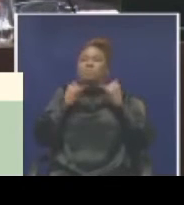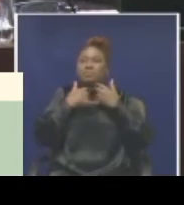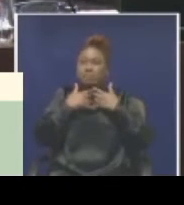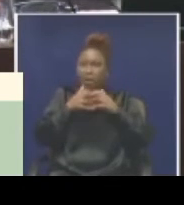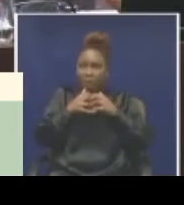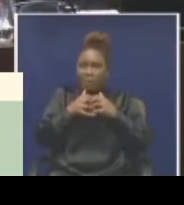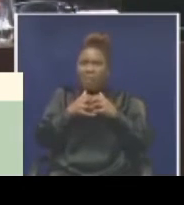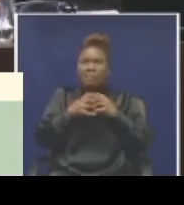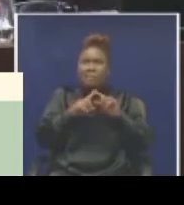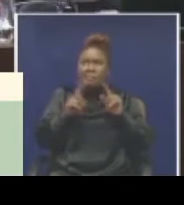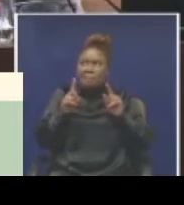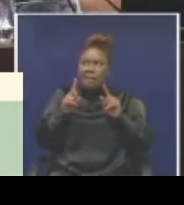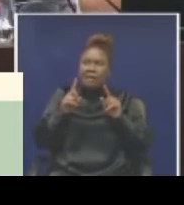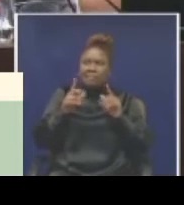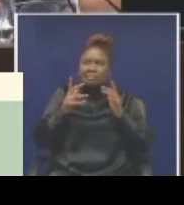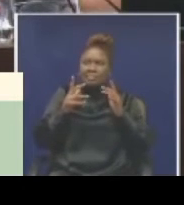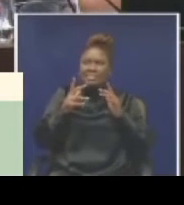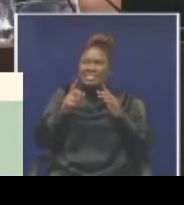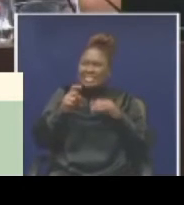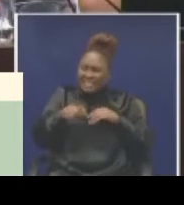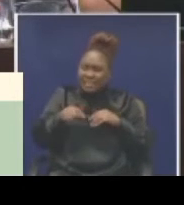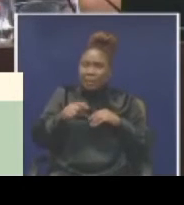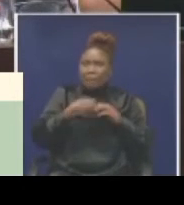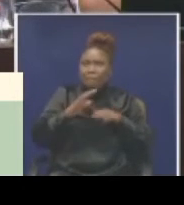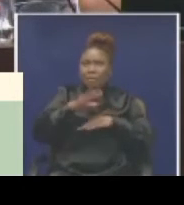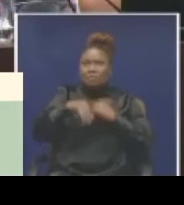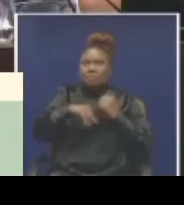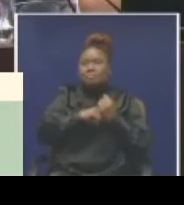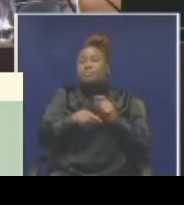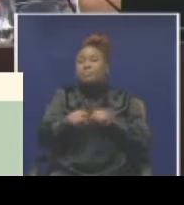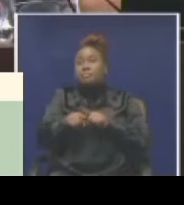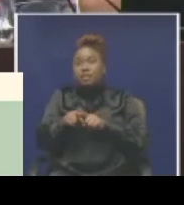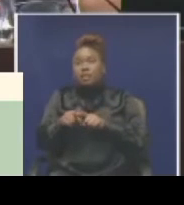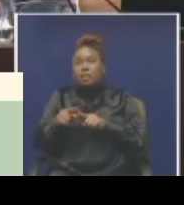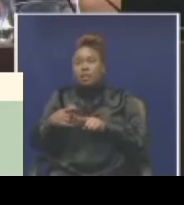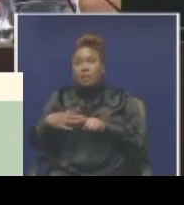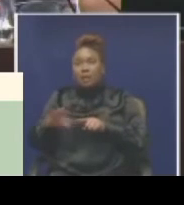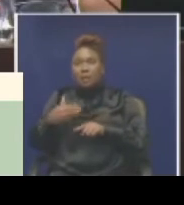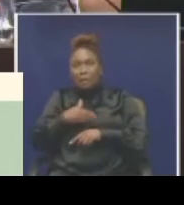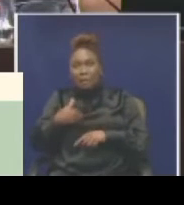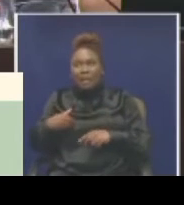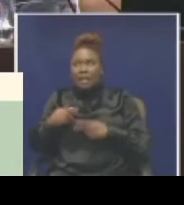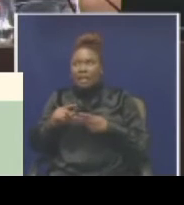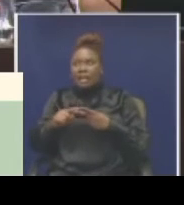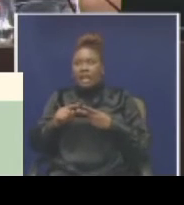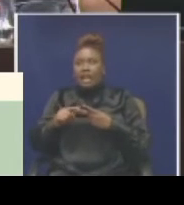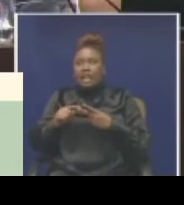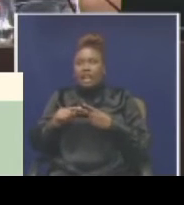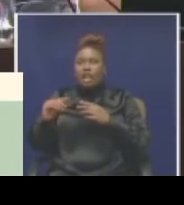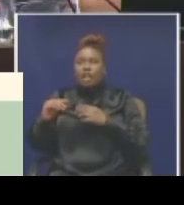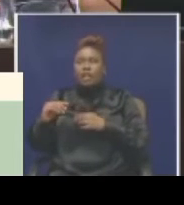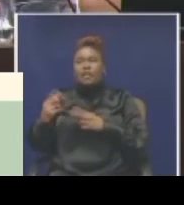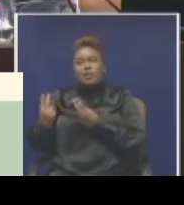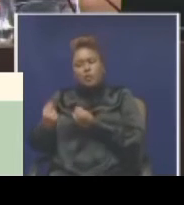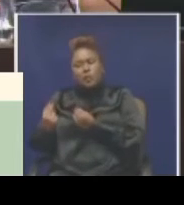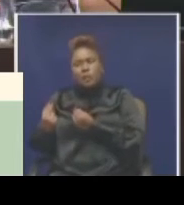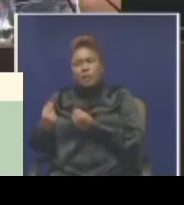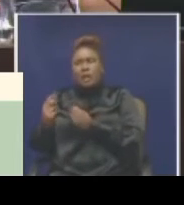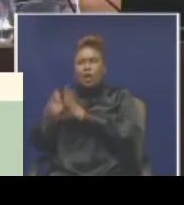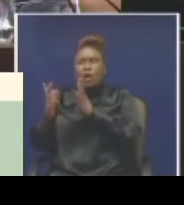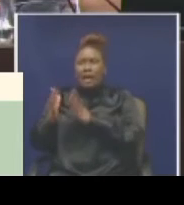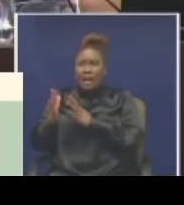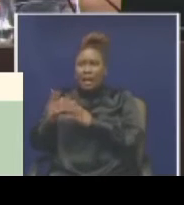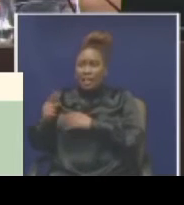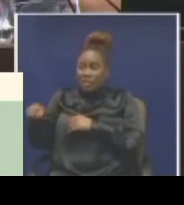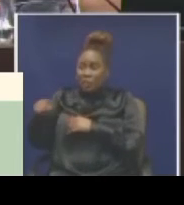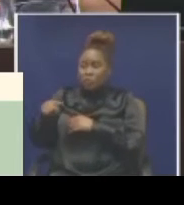lot of women, junior advocates, but that's not correct because it's only going to certain individuals and few individuals. And even if